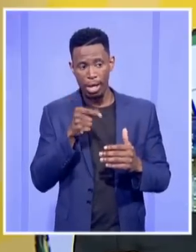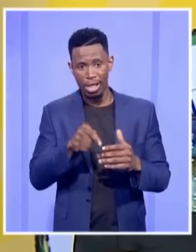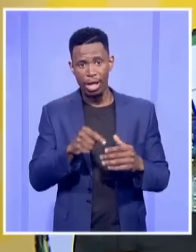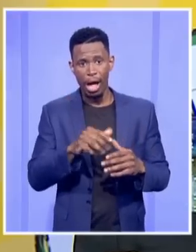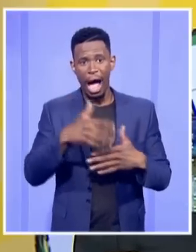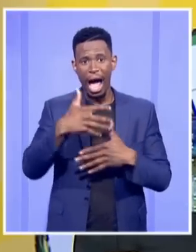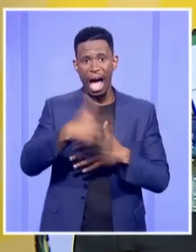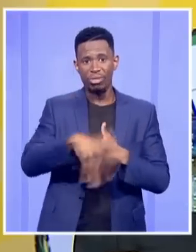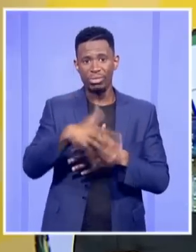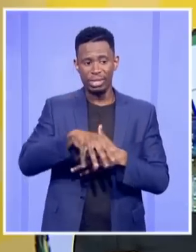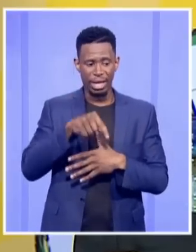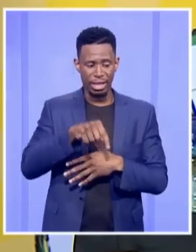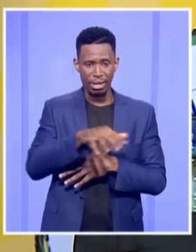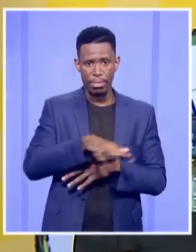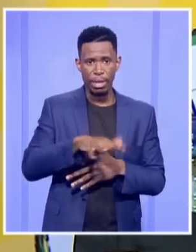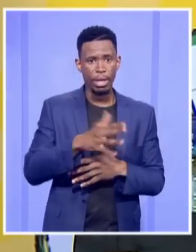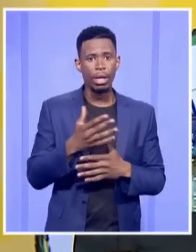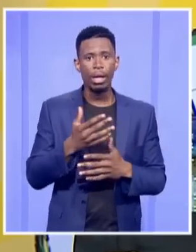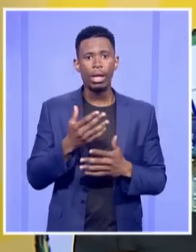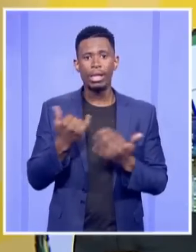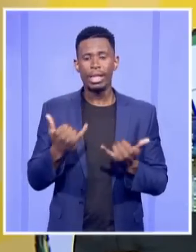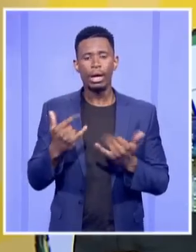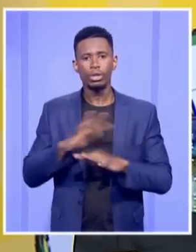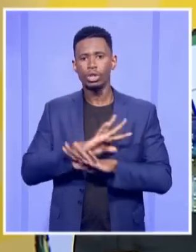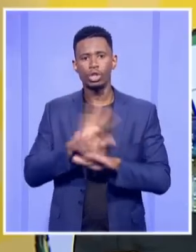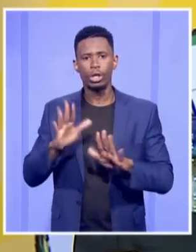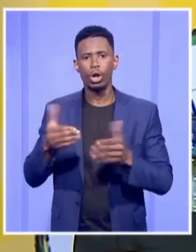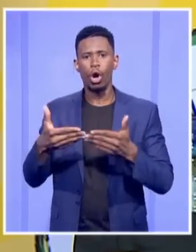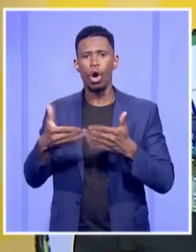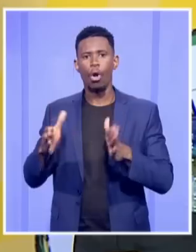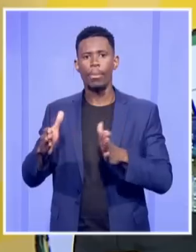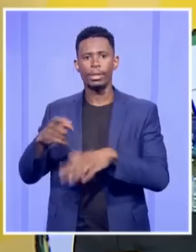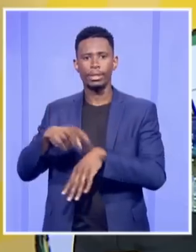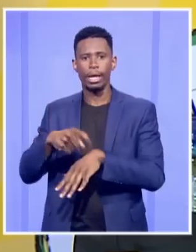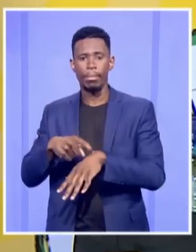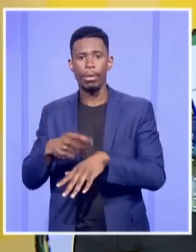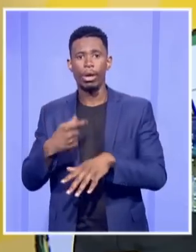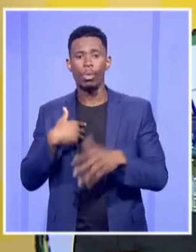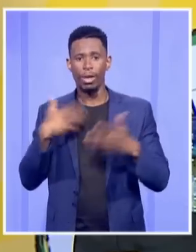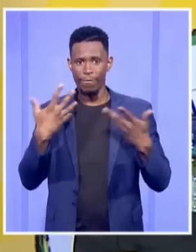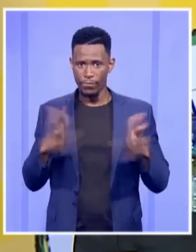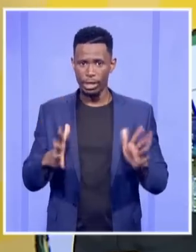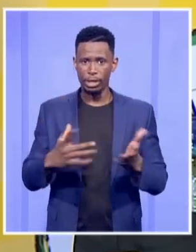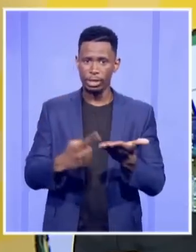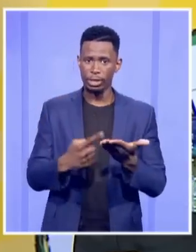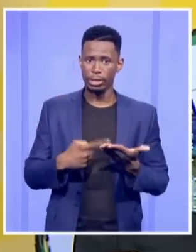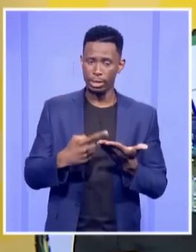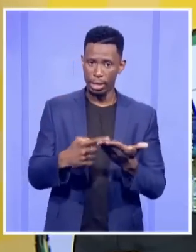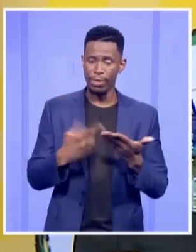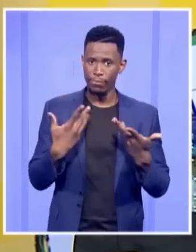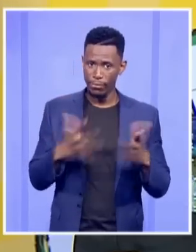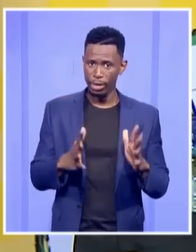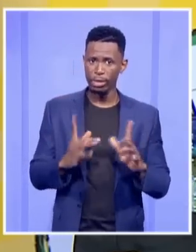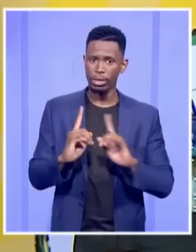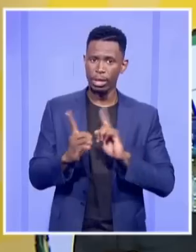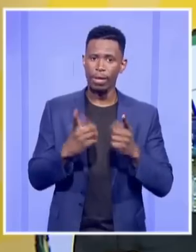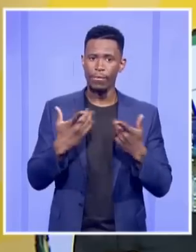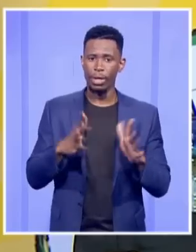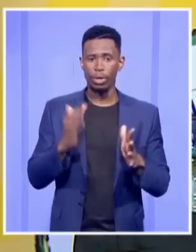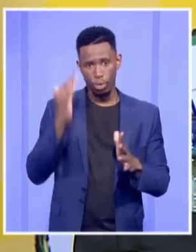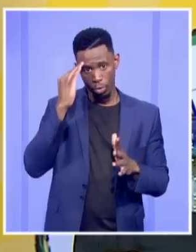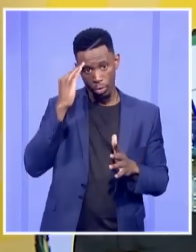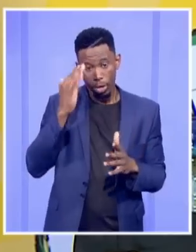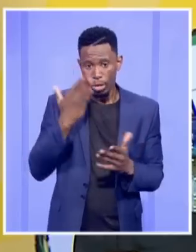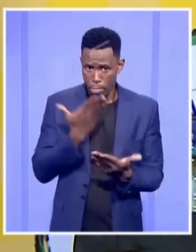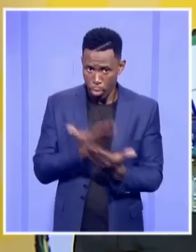village when it is not an open session, we have already discussed this, and I'm sure you all know it's very